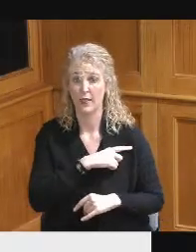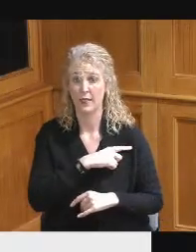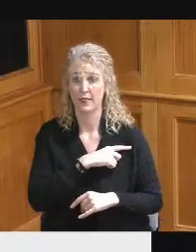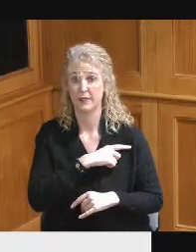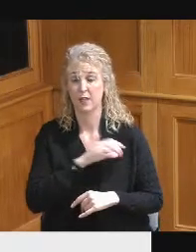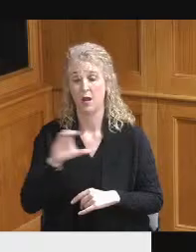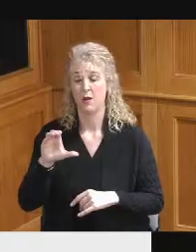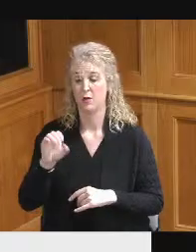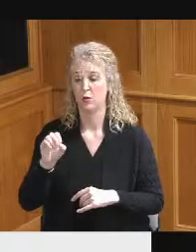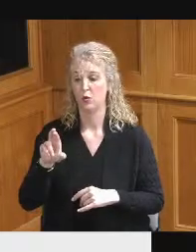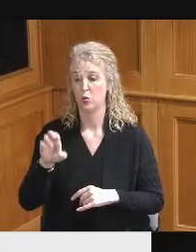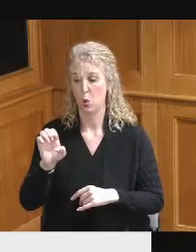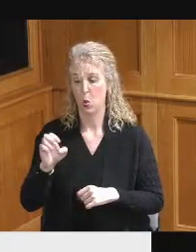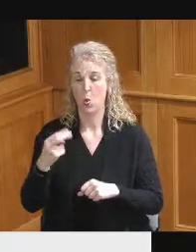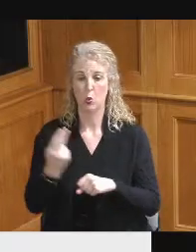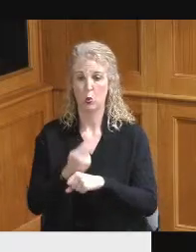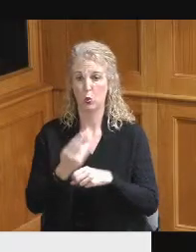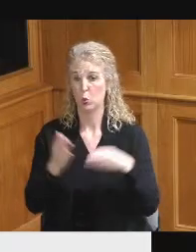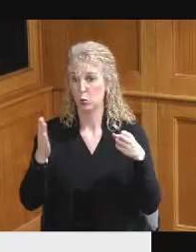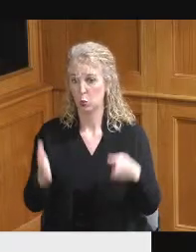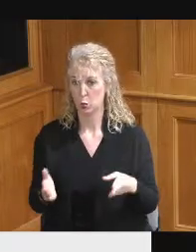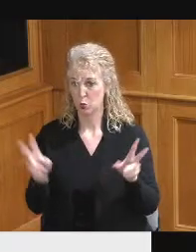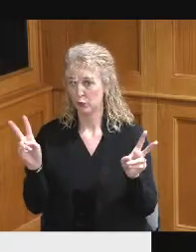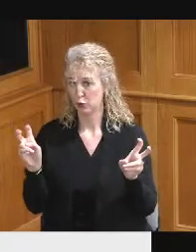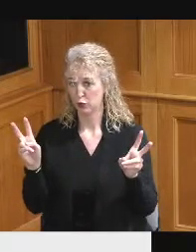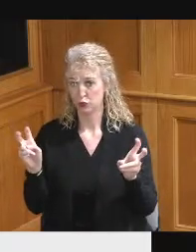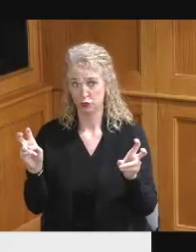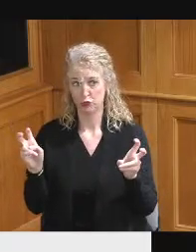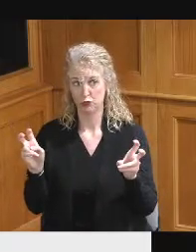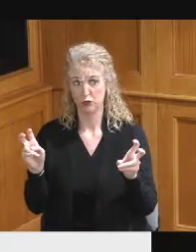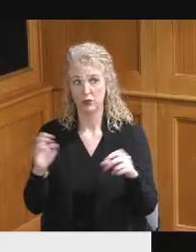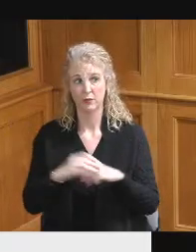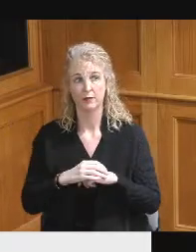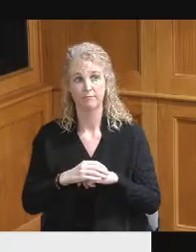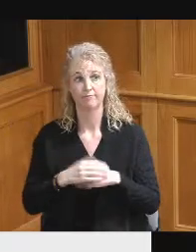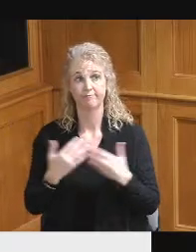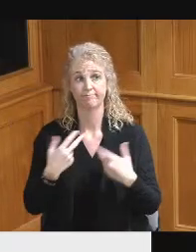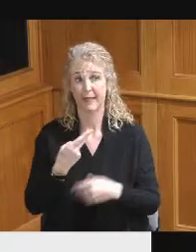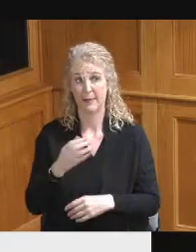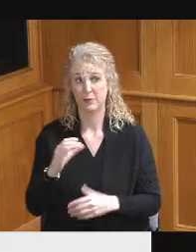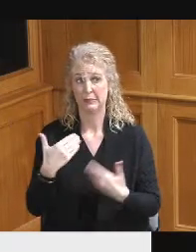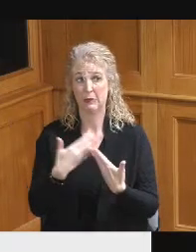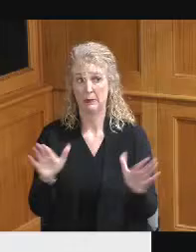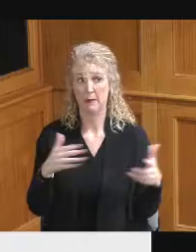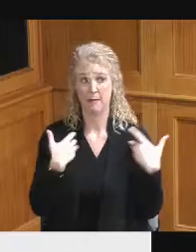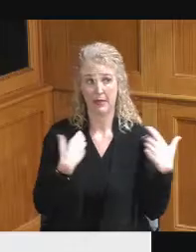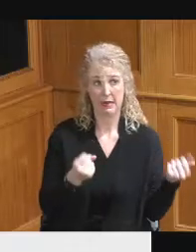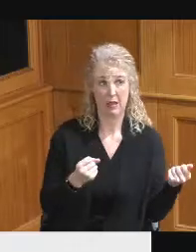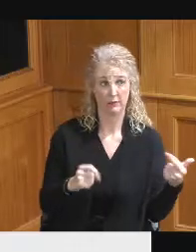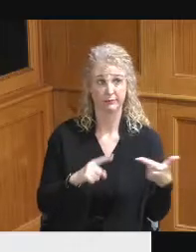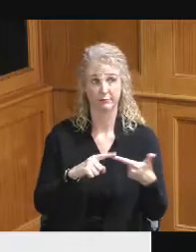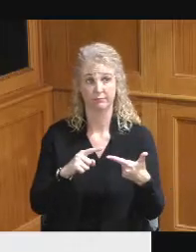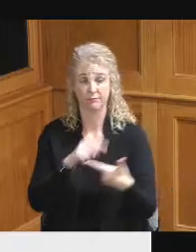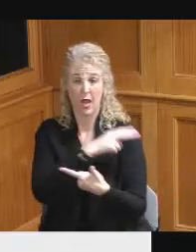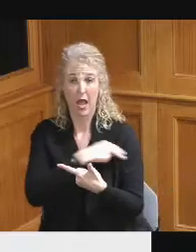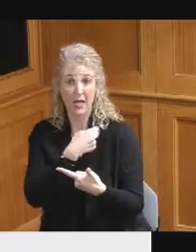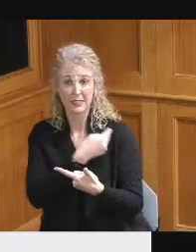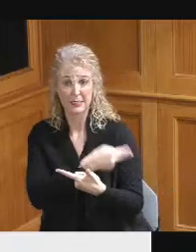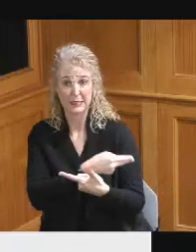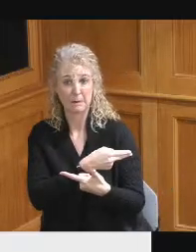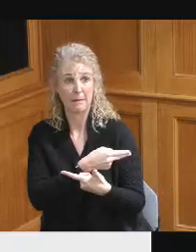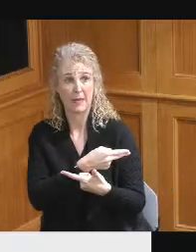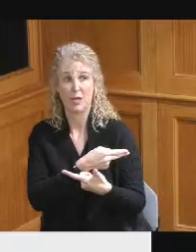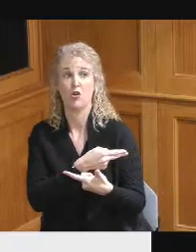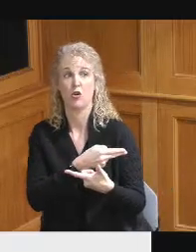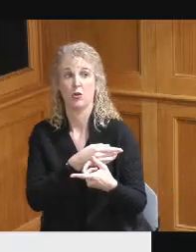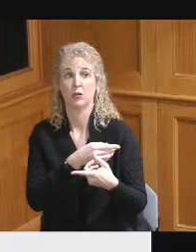core users that we designed SALT under kind of the core users, which is Hamilton County Public Health, our Regional Hospital Steering Committee,